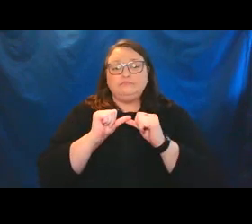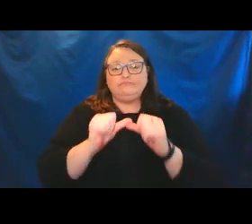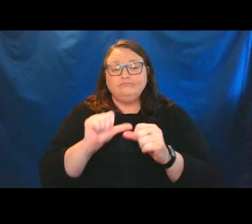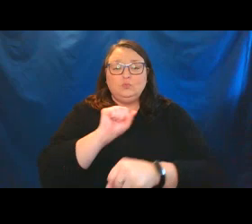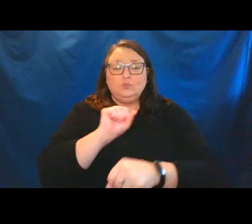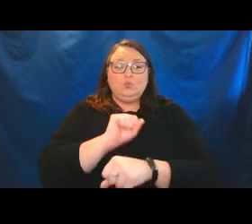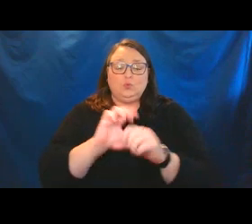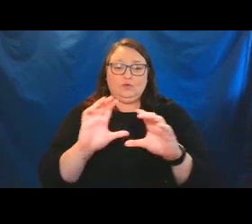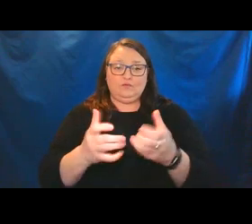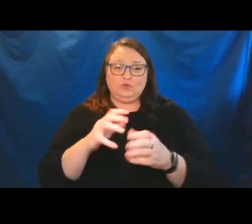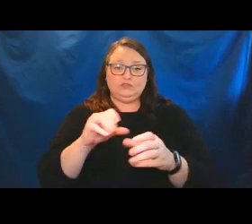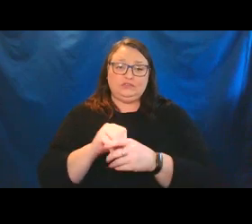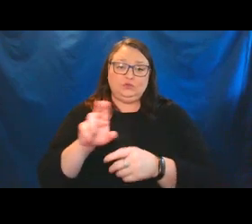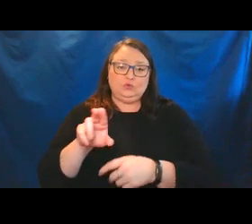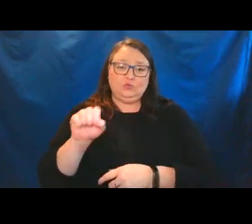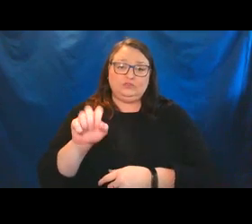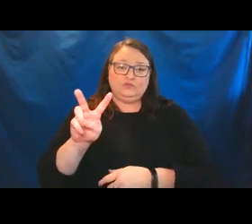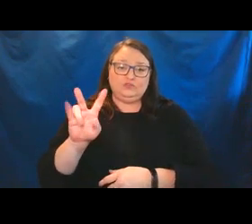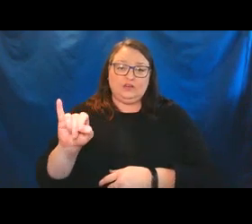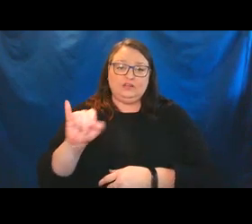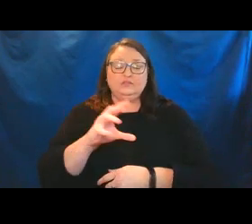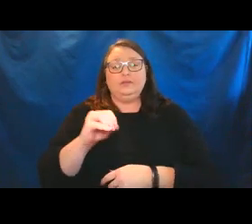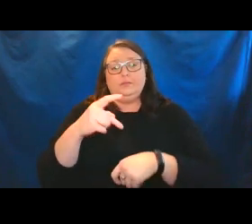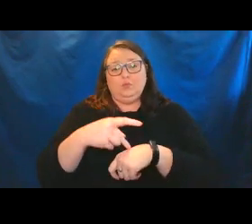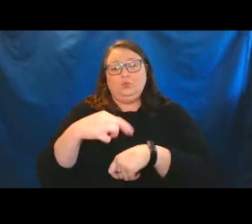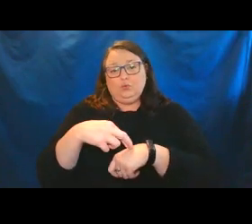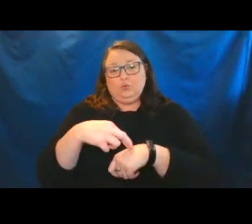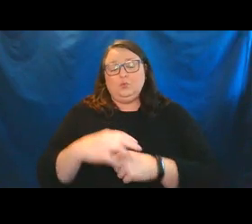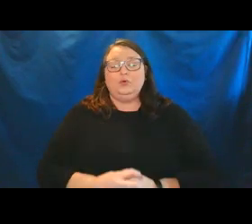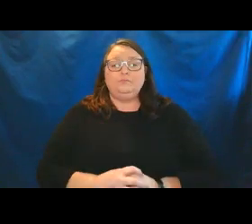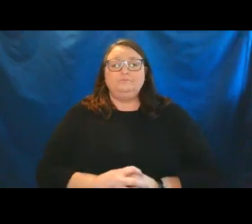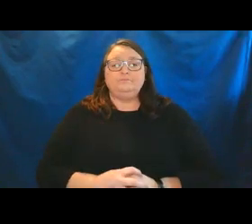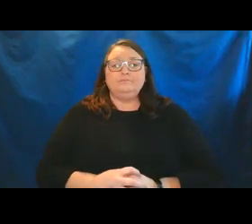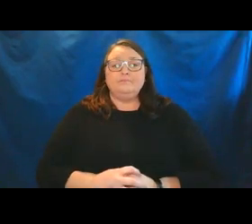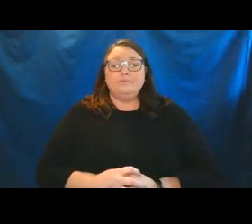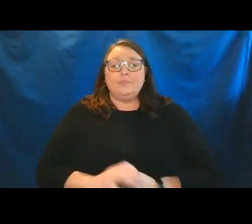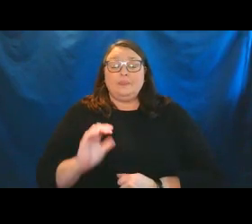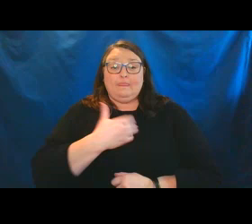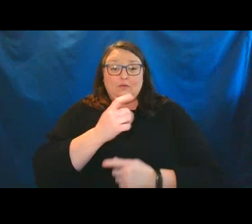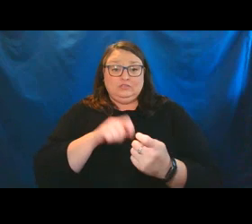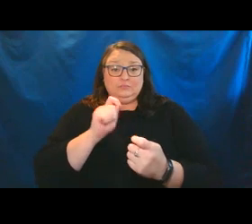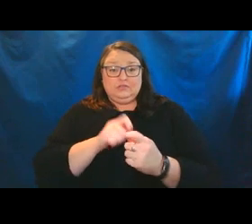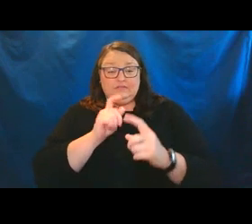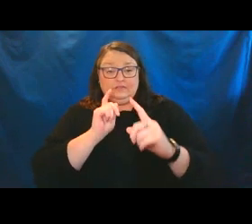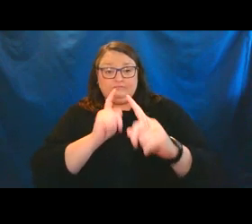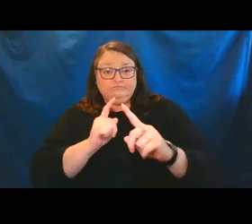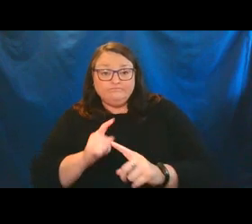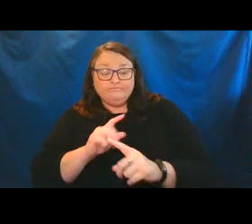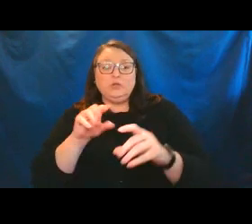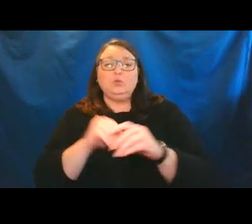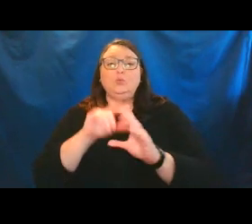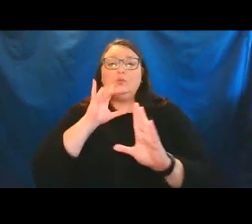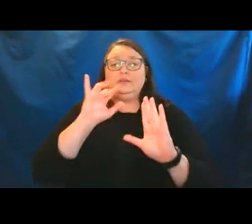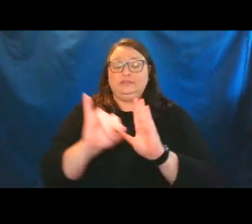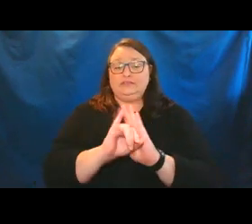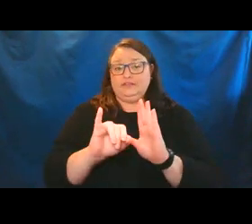in the U.S. Virgin Islands and Puerto Rico. And our specific objectives include